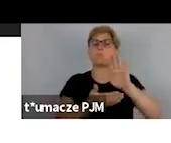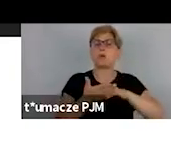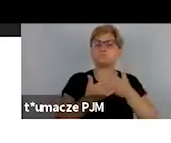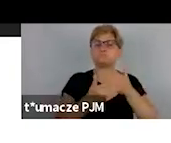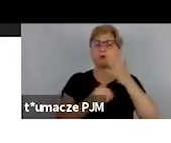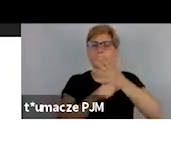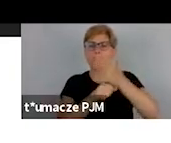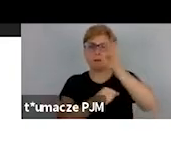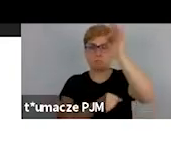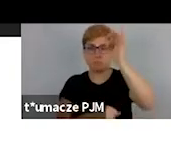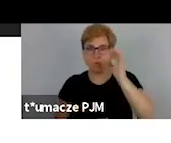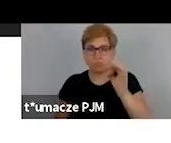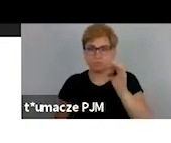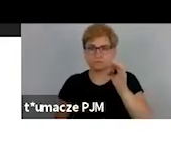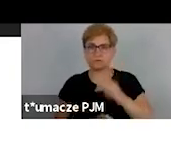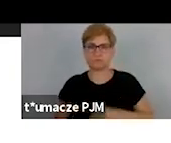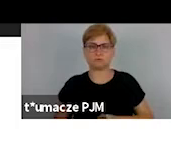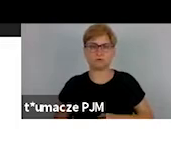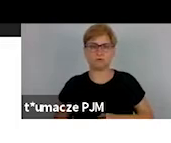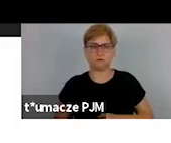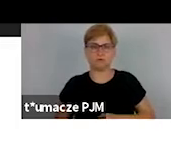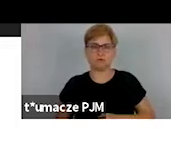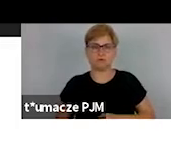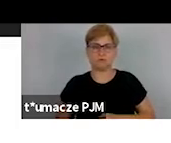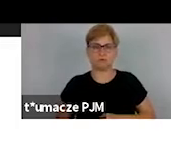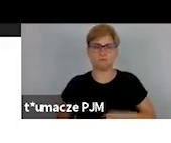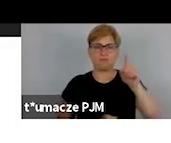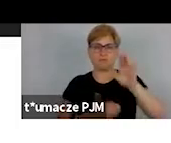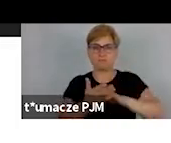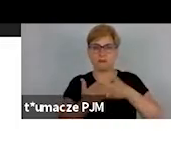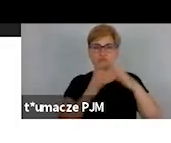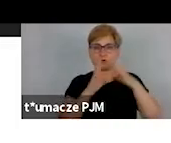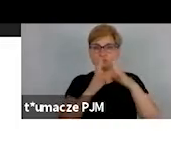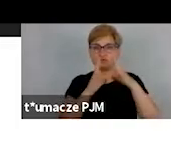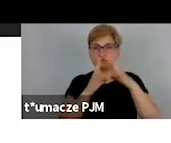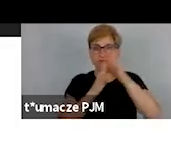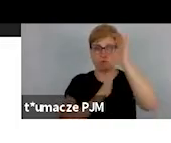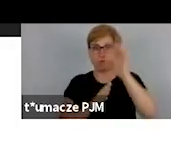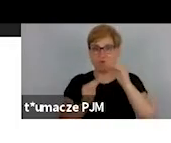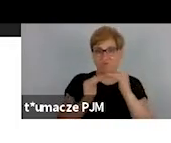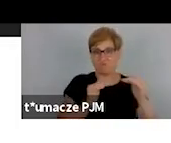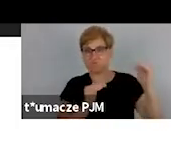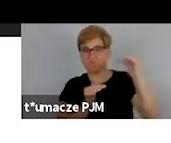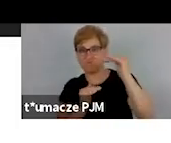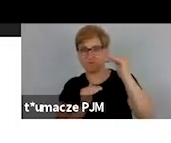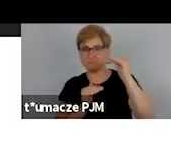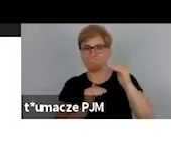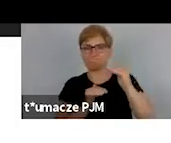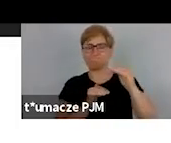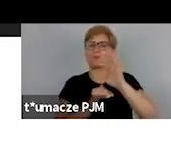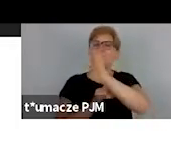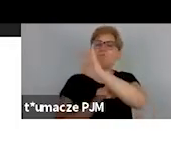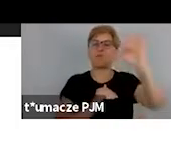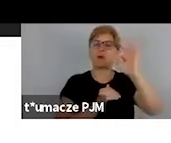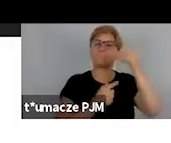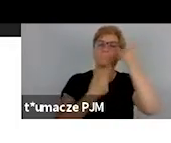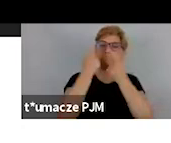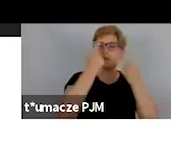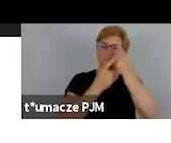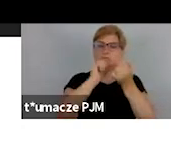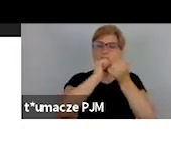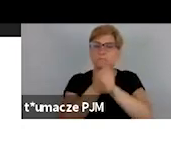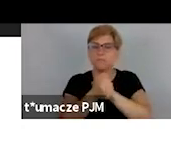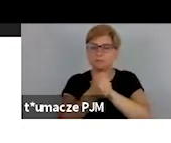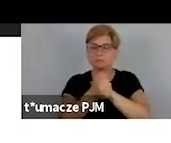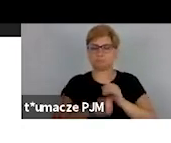twice as likely. Men who had 7 or more partners in the last year, 2.5